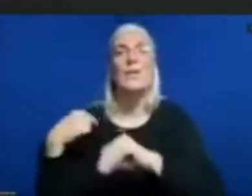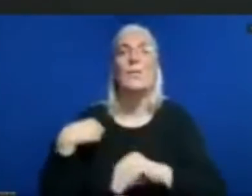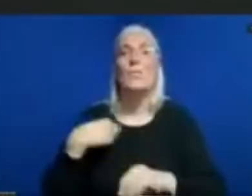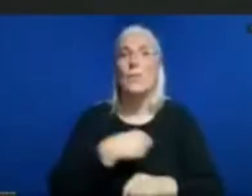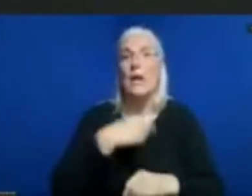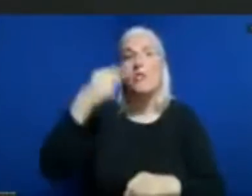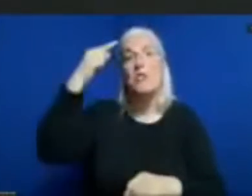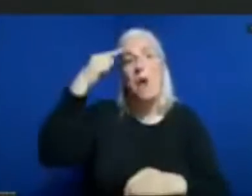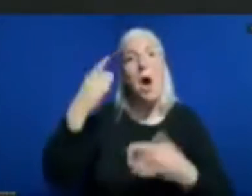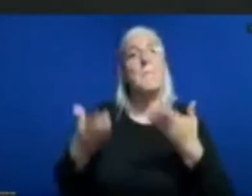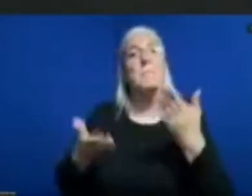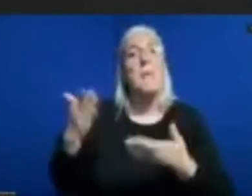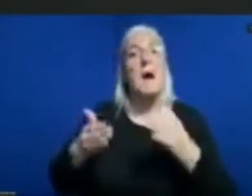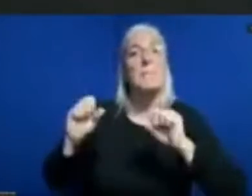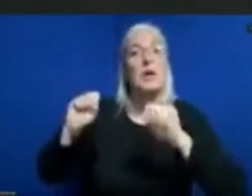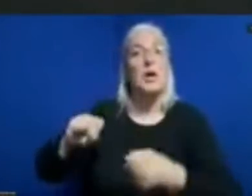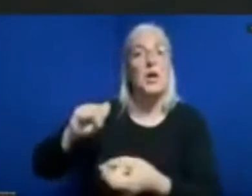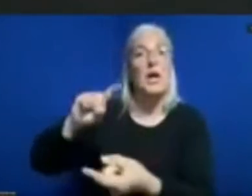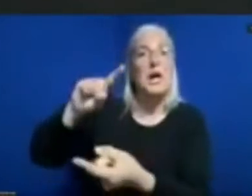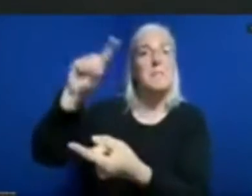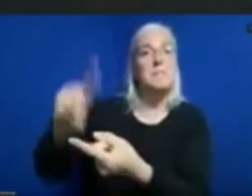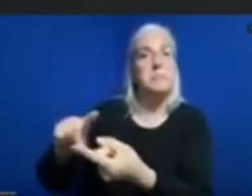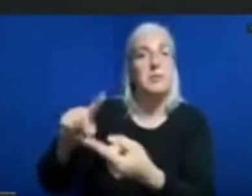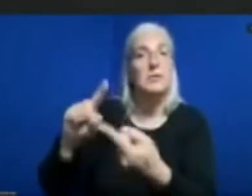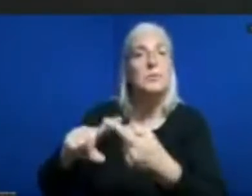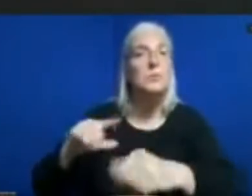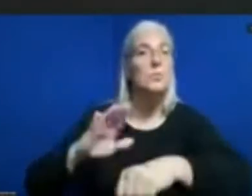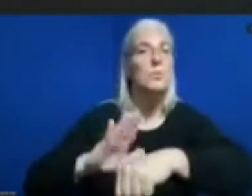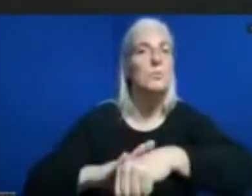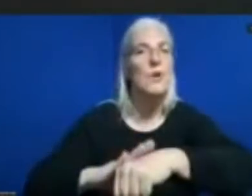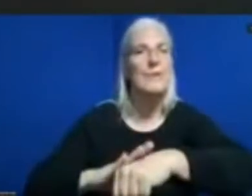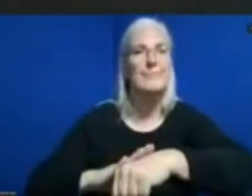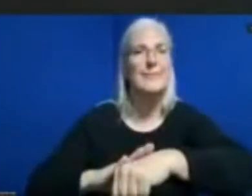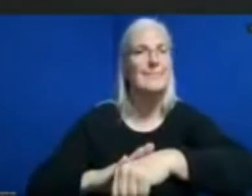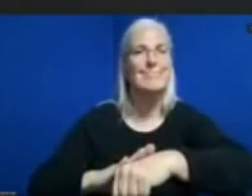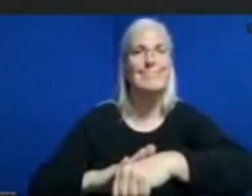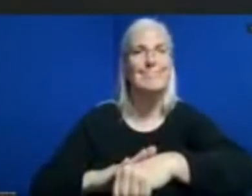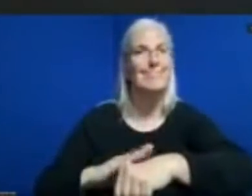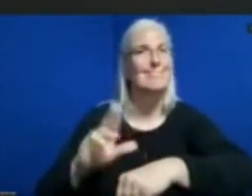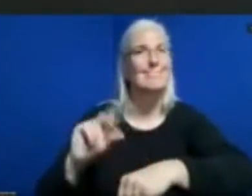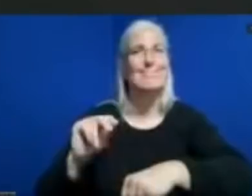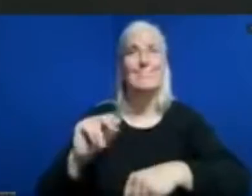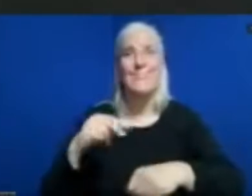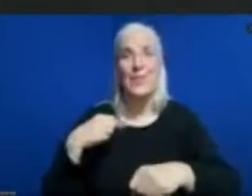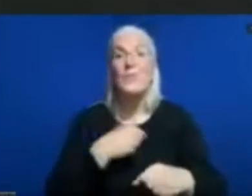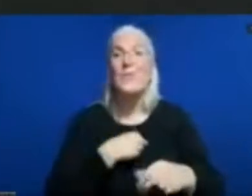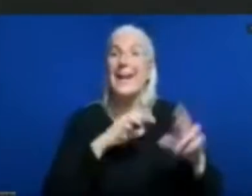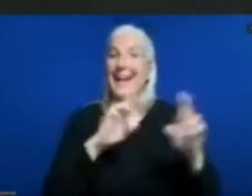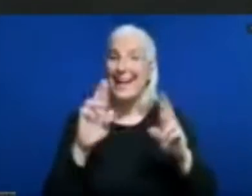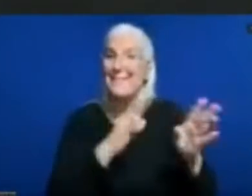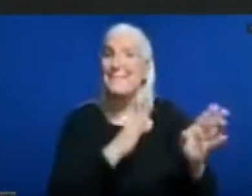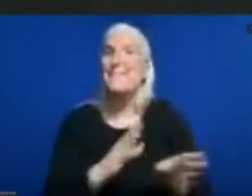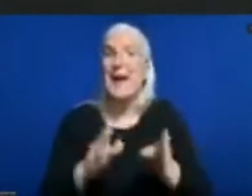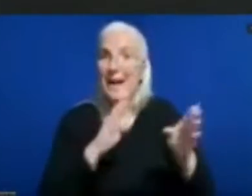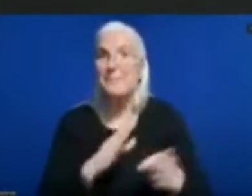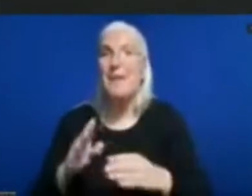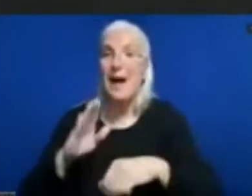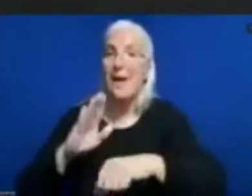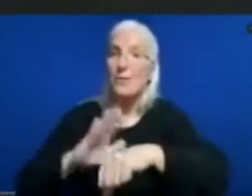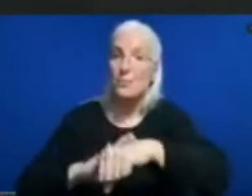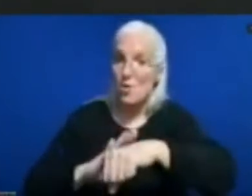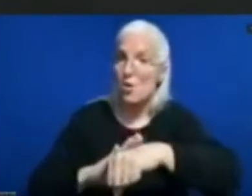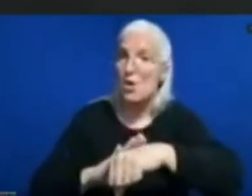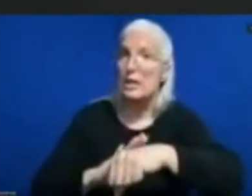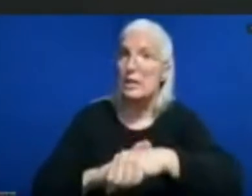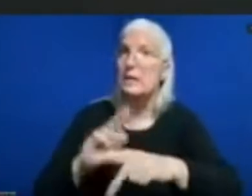evacuation warning, which would allow people the option to return home if they chose to. We looked at potentially